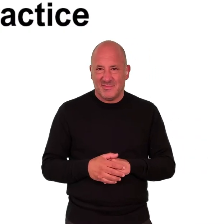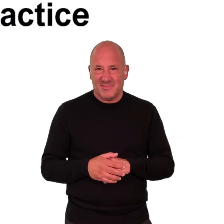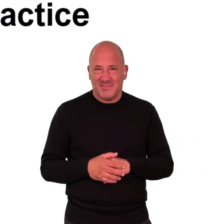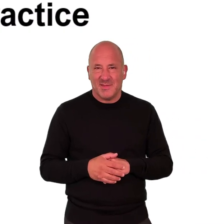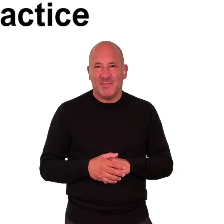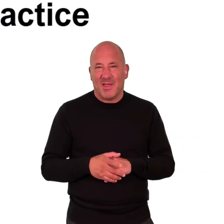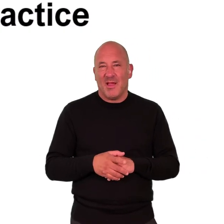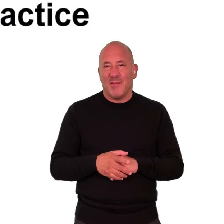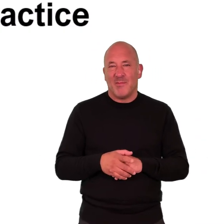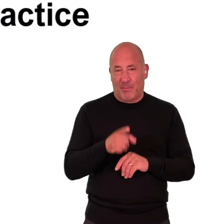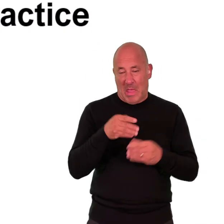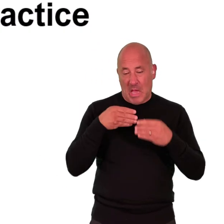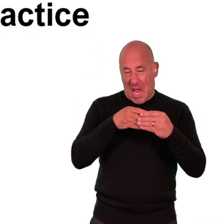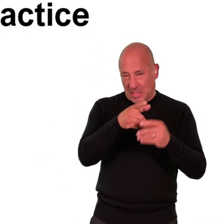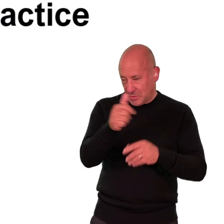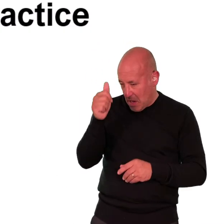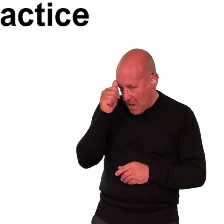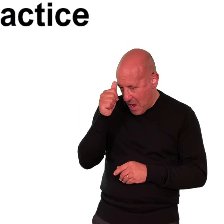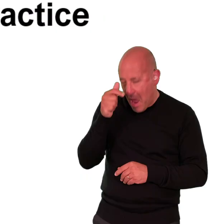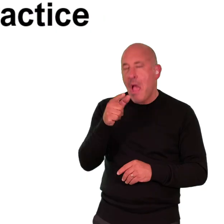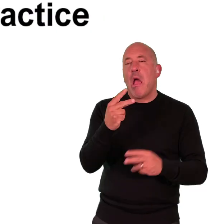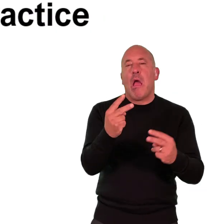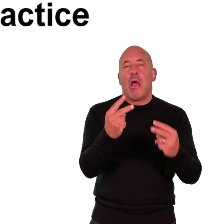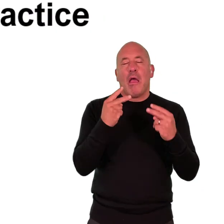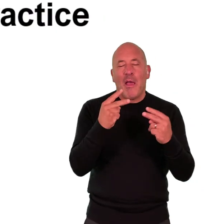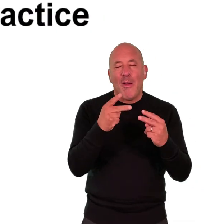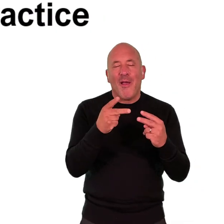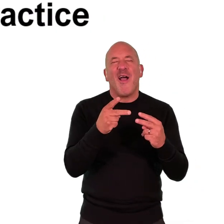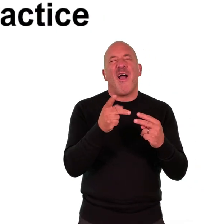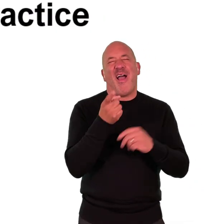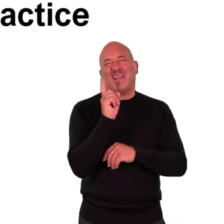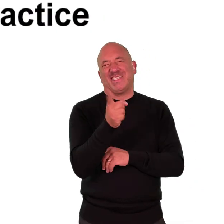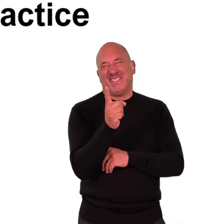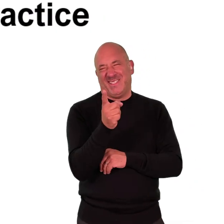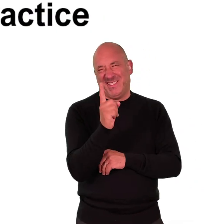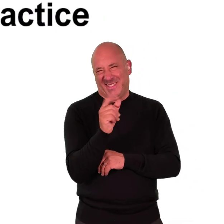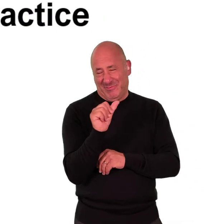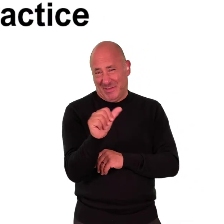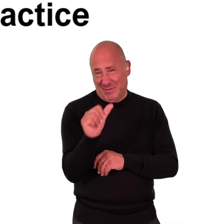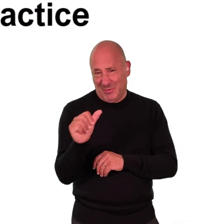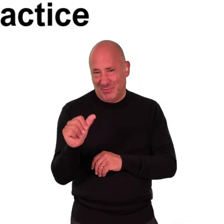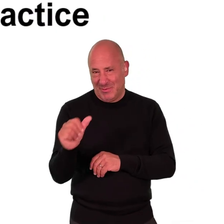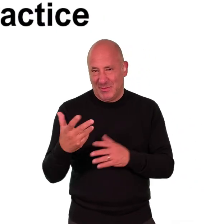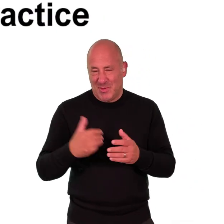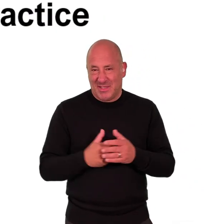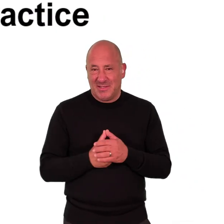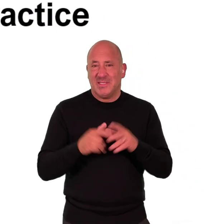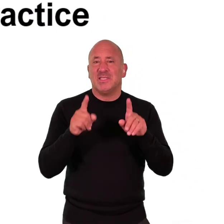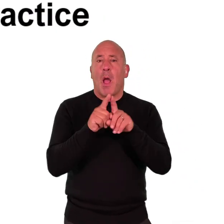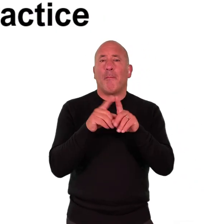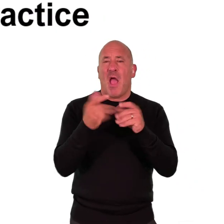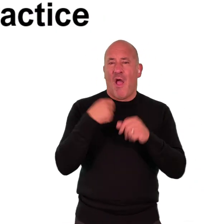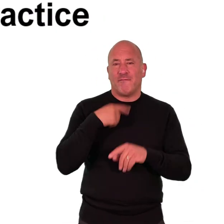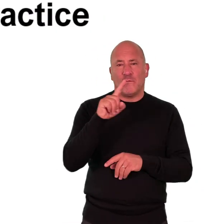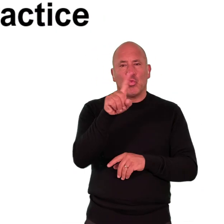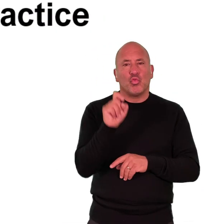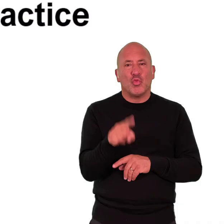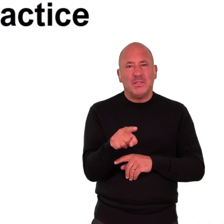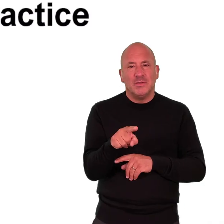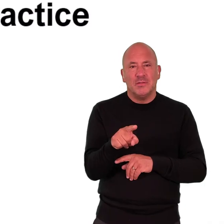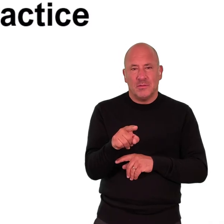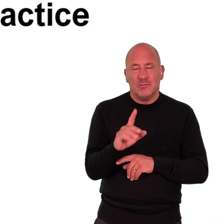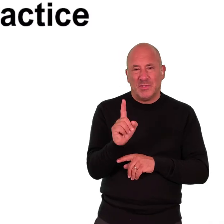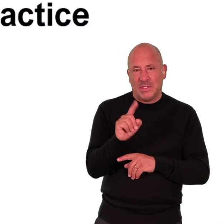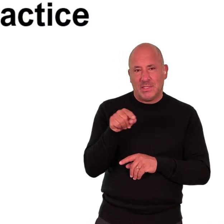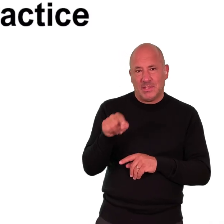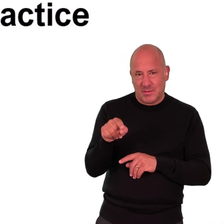guidance. It's also a good idea to take the quiz called Am I Ready to Apply before you start to draft the application, and you'll find